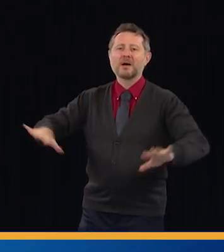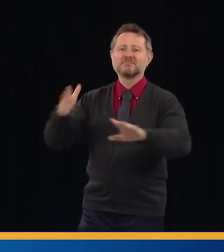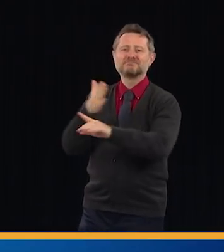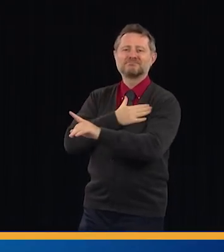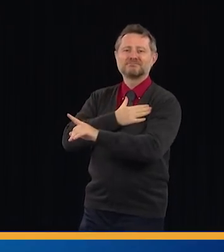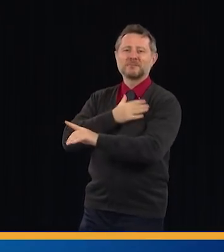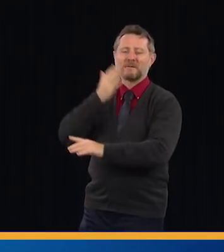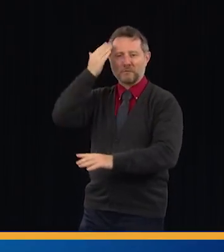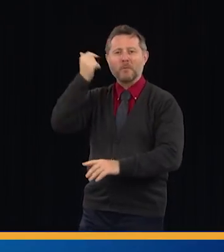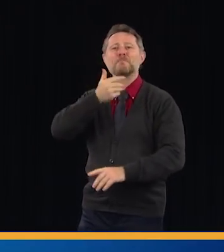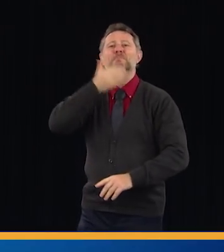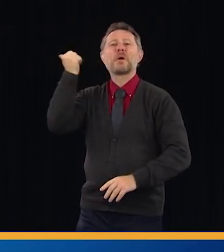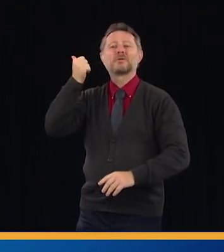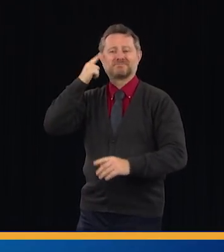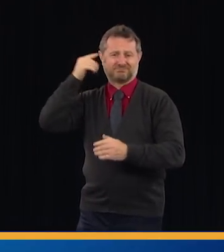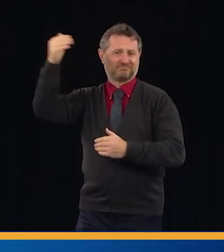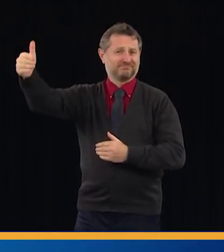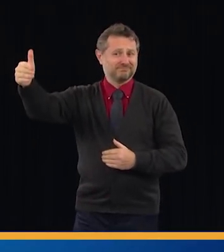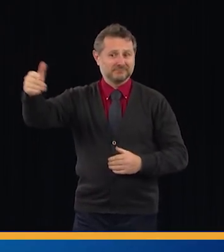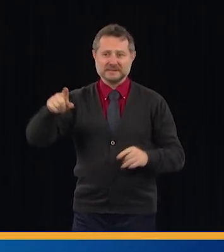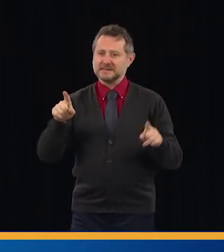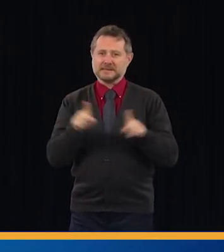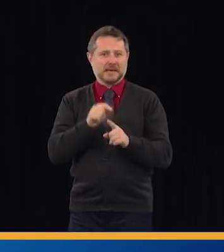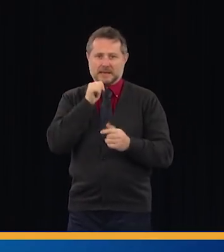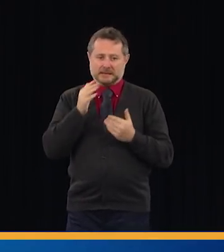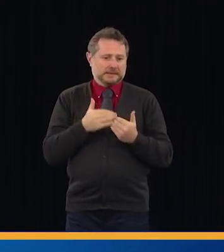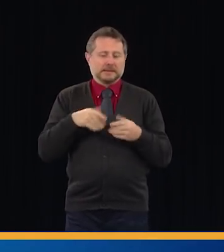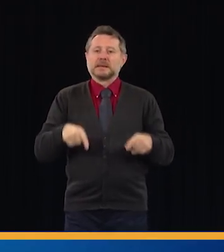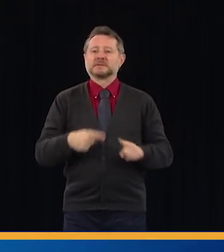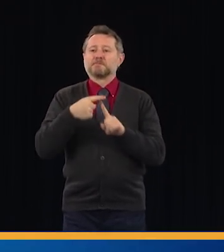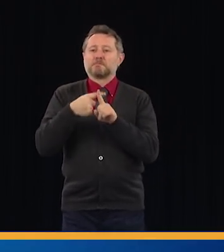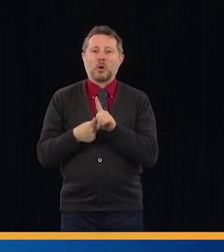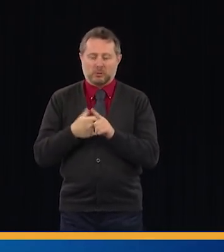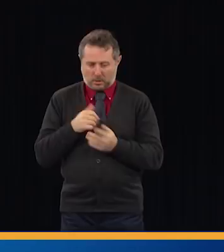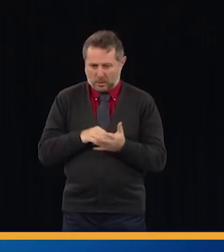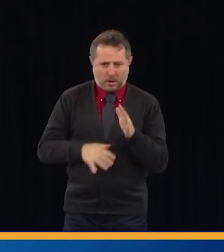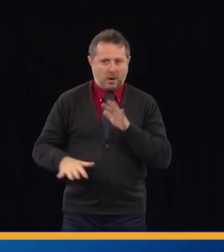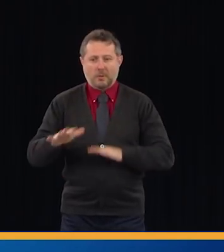yes, this has been a difficult month. We'll learn a lot, we'll move forward,